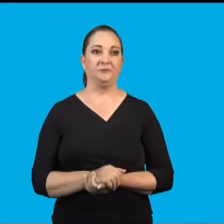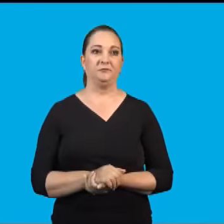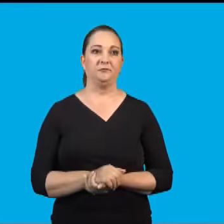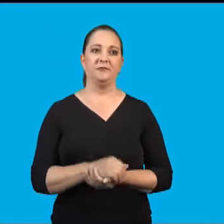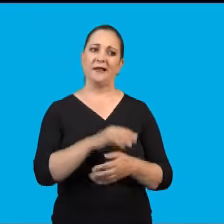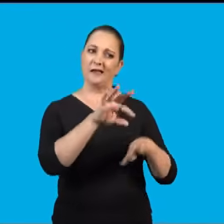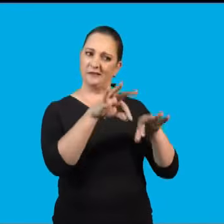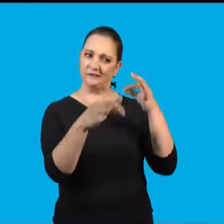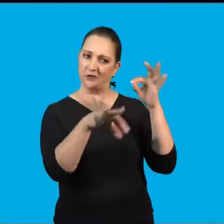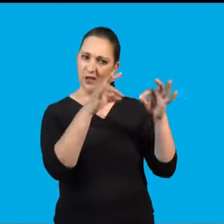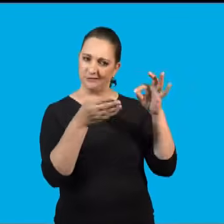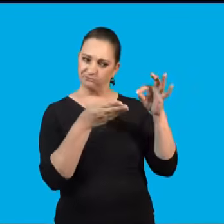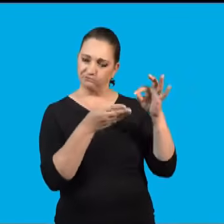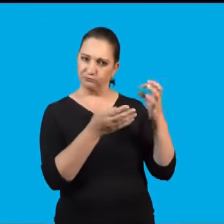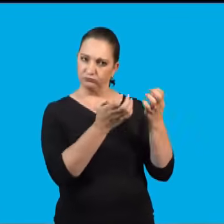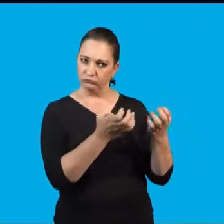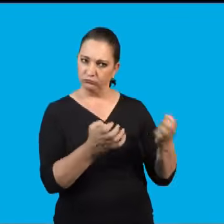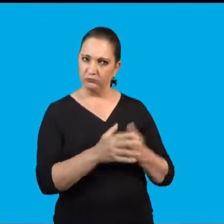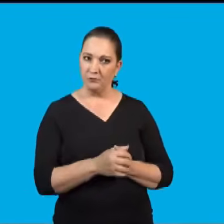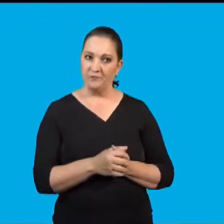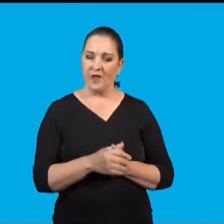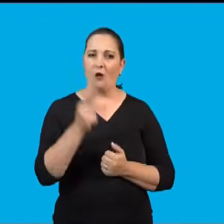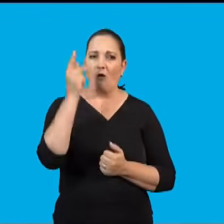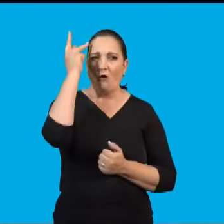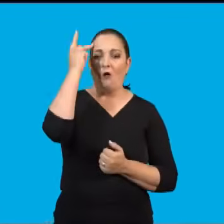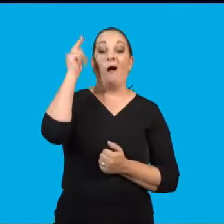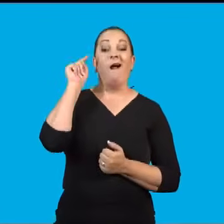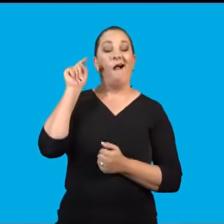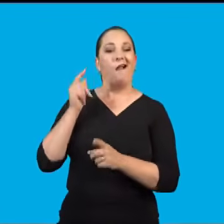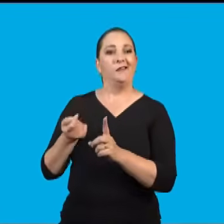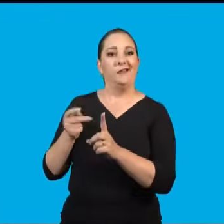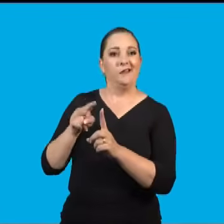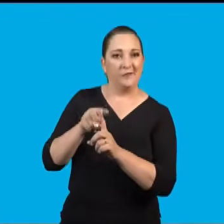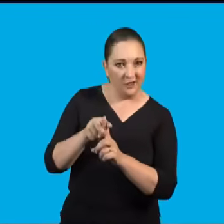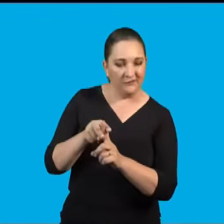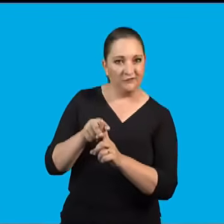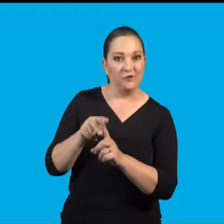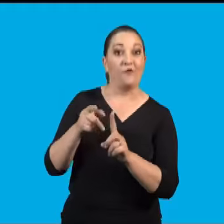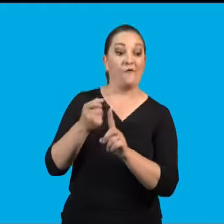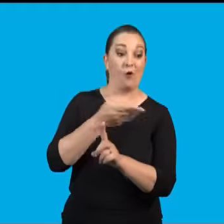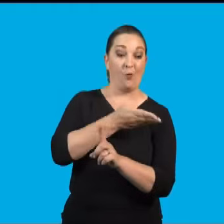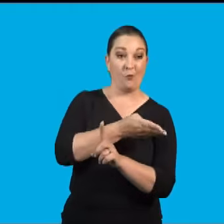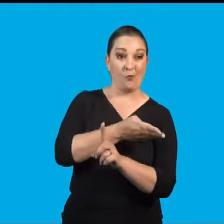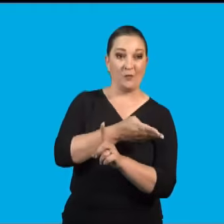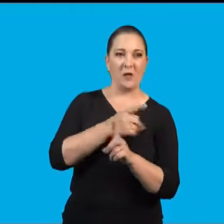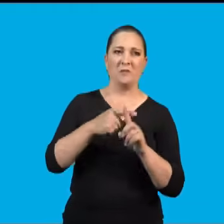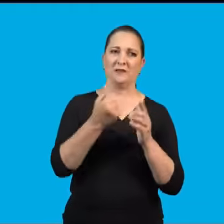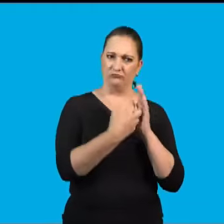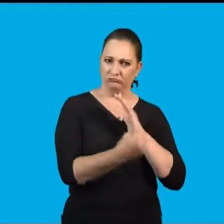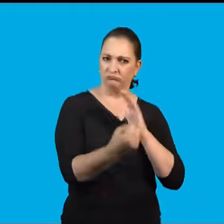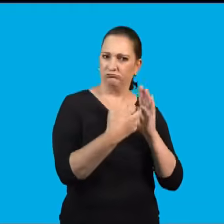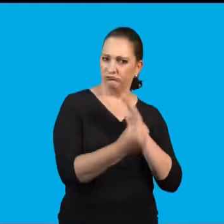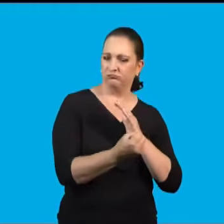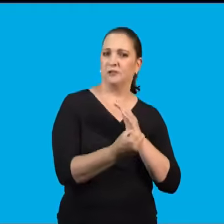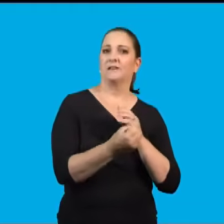lesson are analyzing sources, applying knowledge to interpret information from the sources,